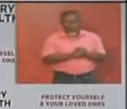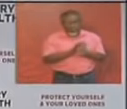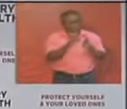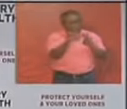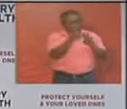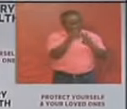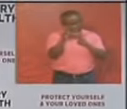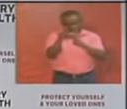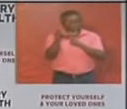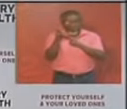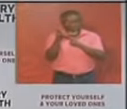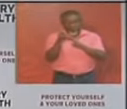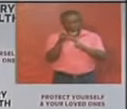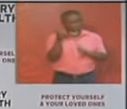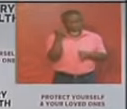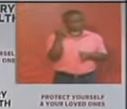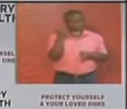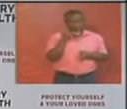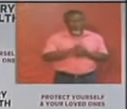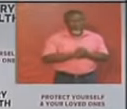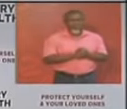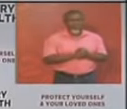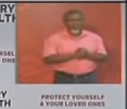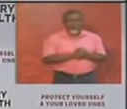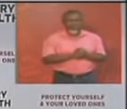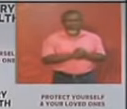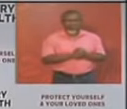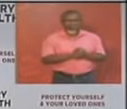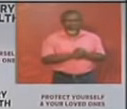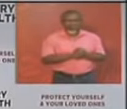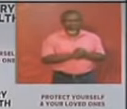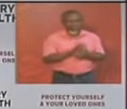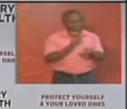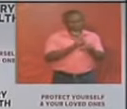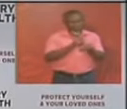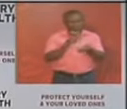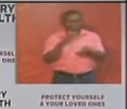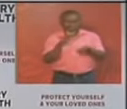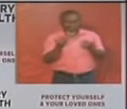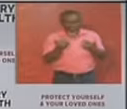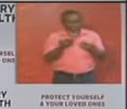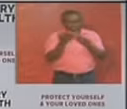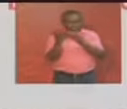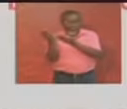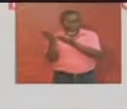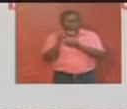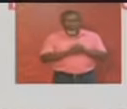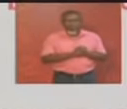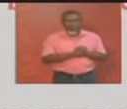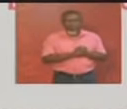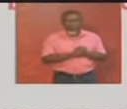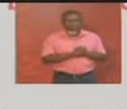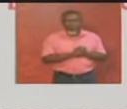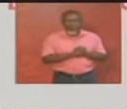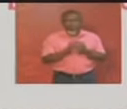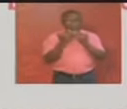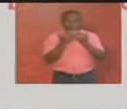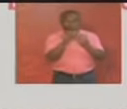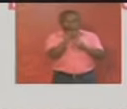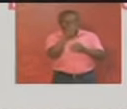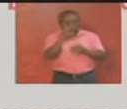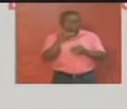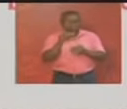Thank you. And I know Dr. Richards was going to add some additional info, and she'll just... Okay, thank you, Fiola, for your question.